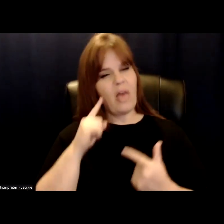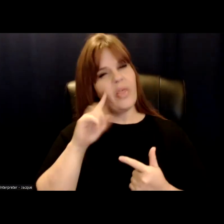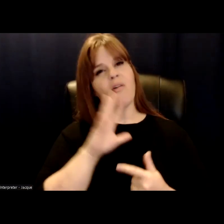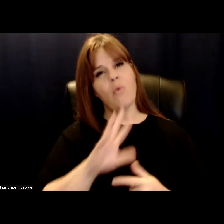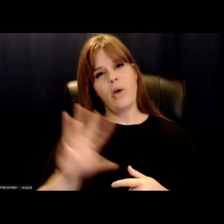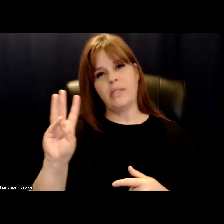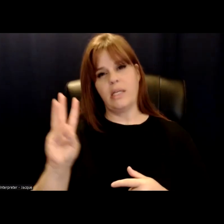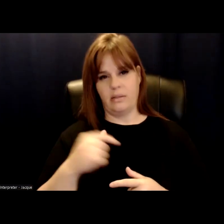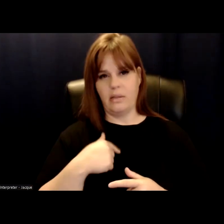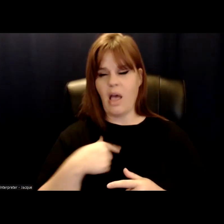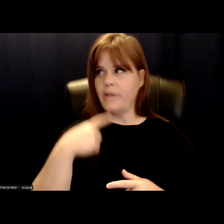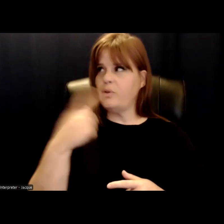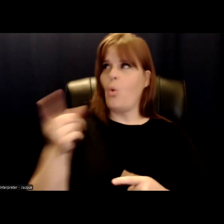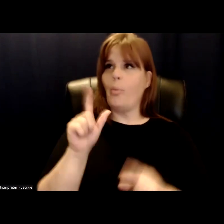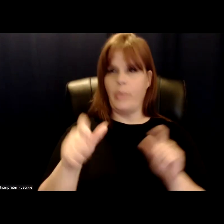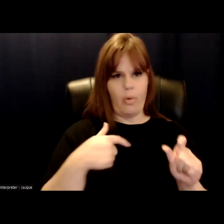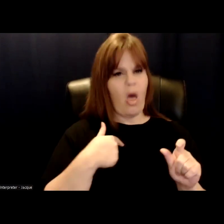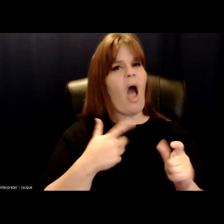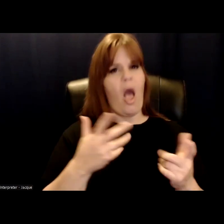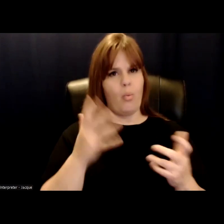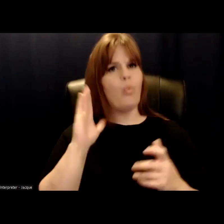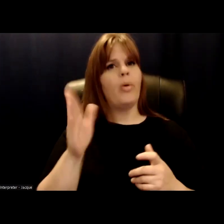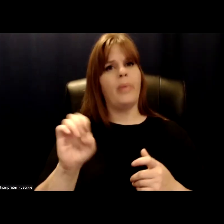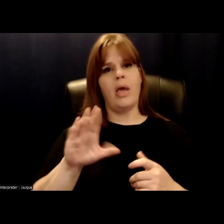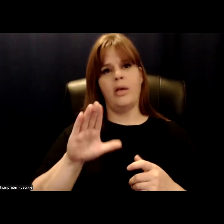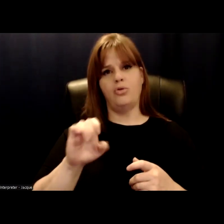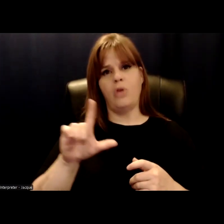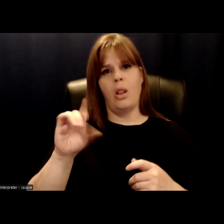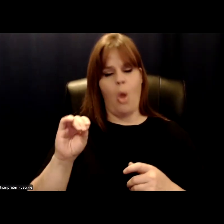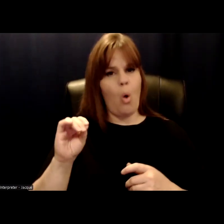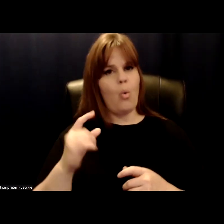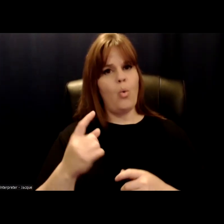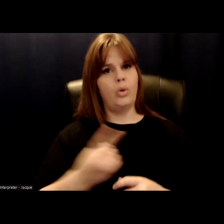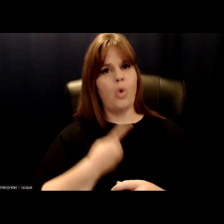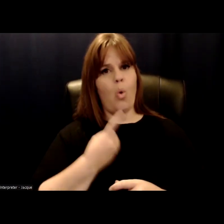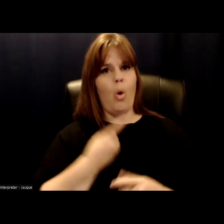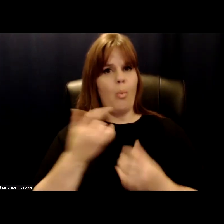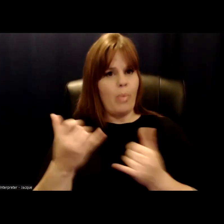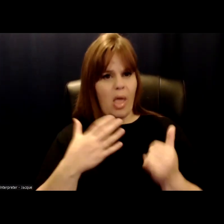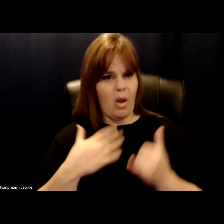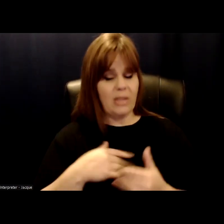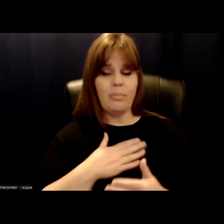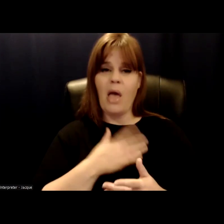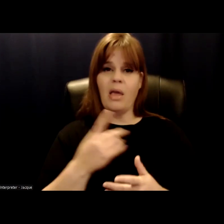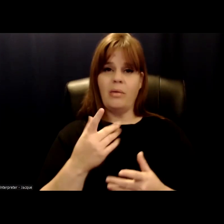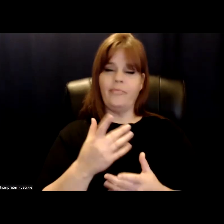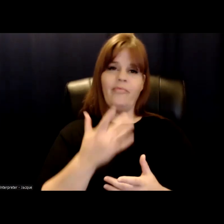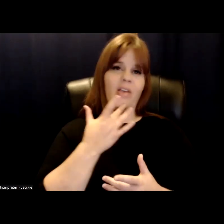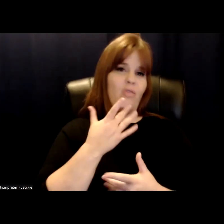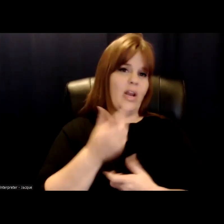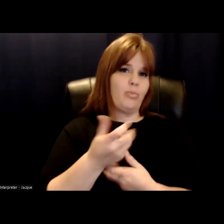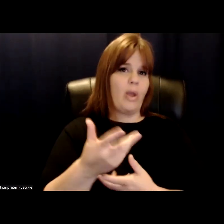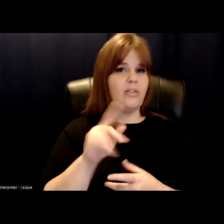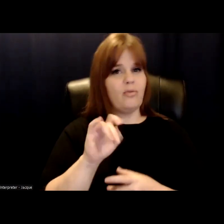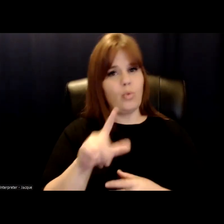telling people that I wanted to be a cello soloist. I think it's my favorite expressive tool for connecting with other people. The